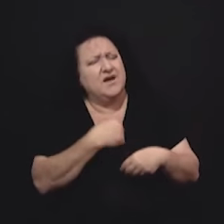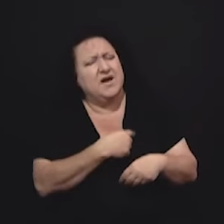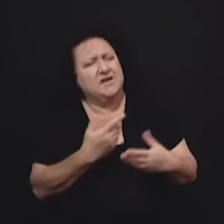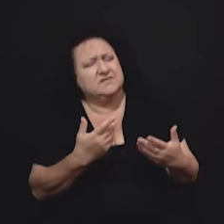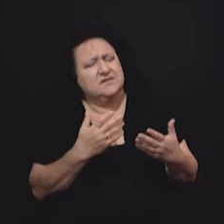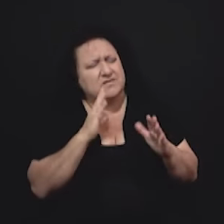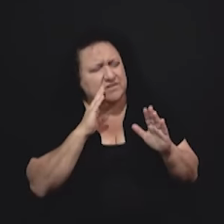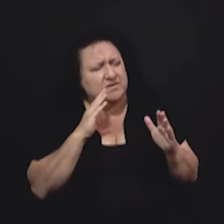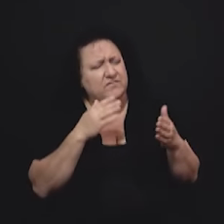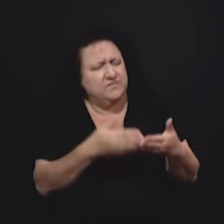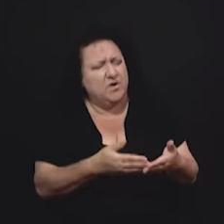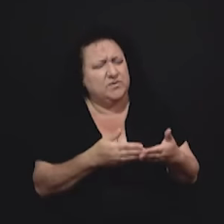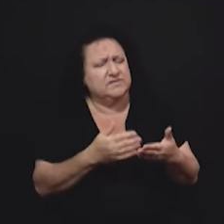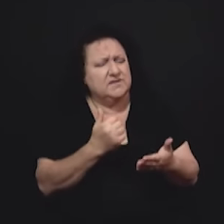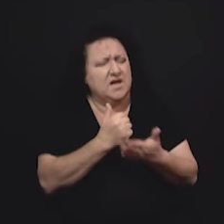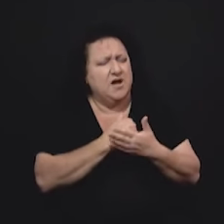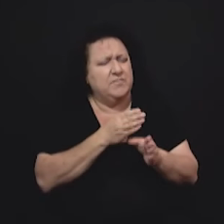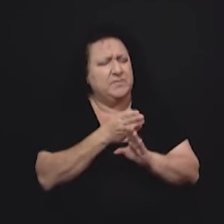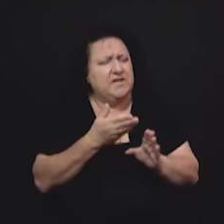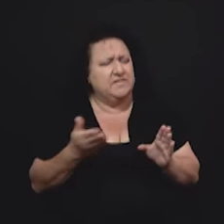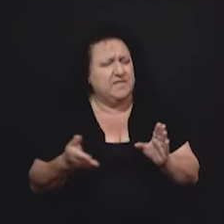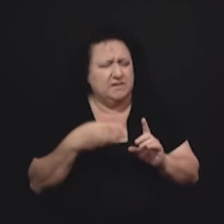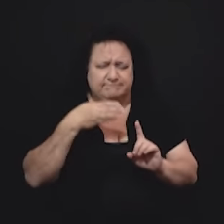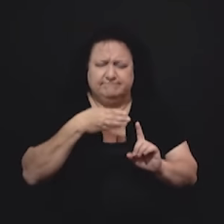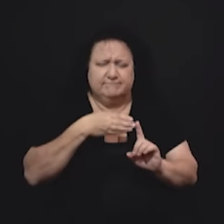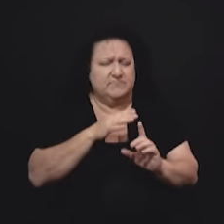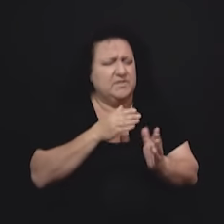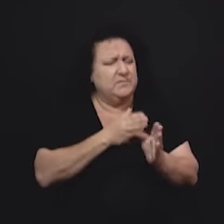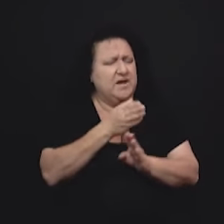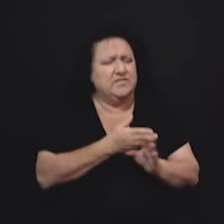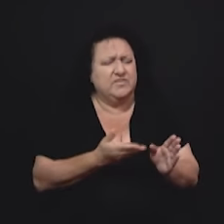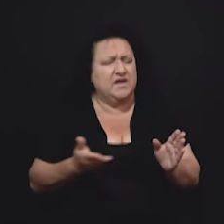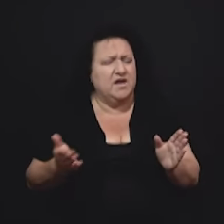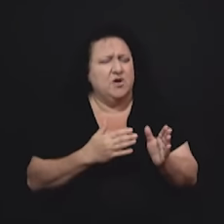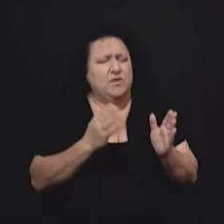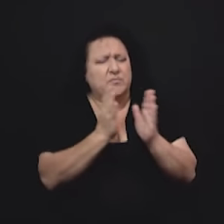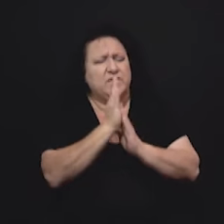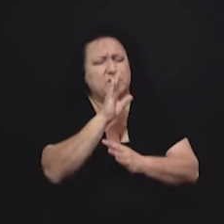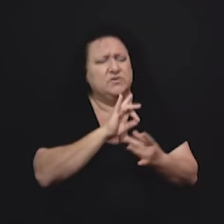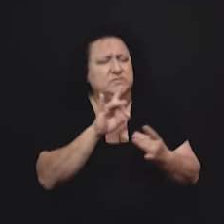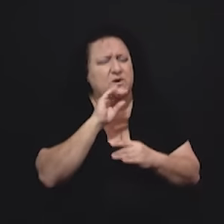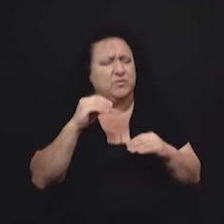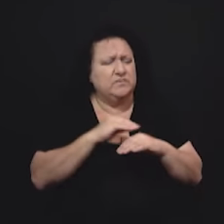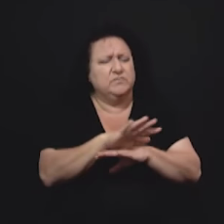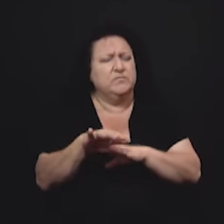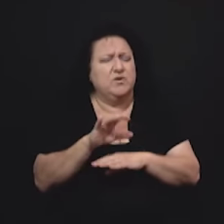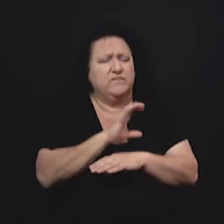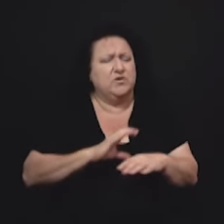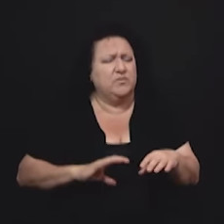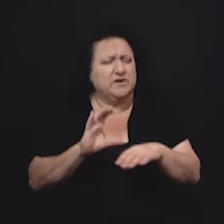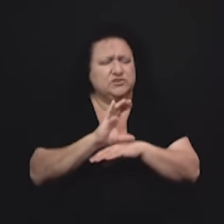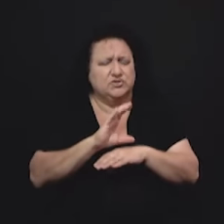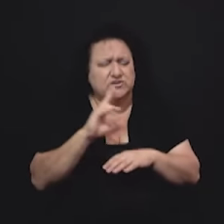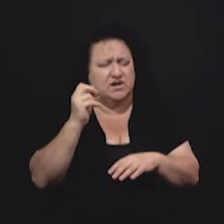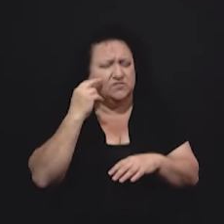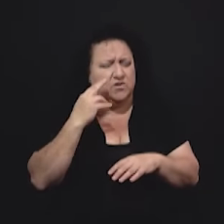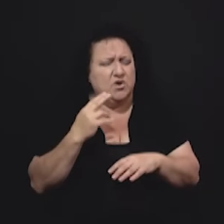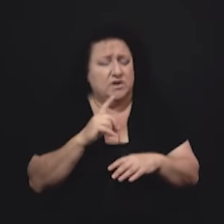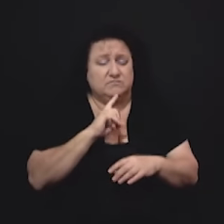main thing? We pray, God, that your spirit would move in Christ Church Nashville in real and tangible ways, and each person that sits